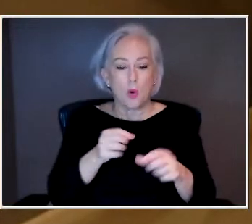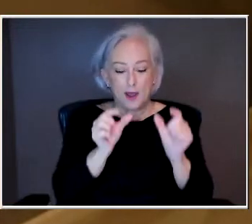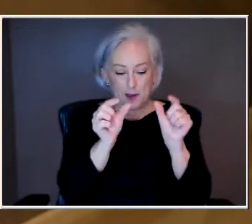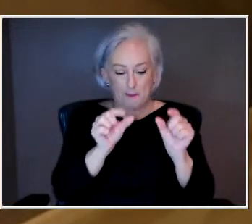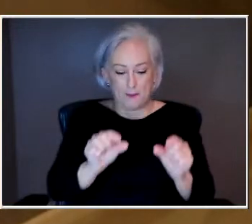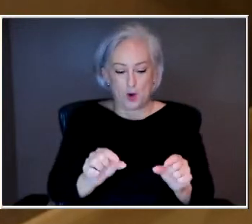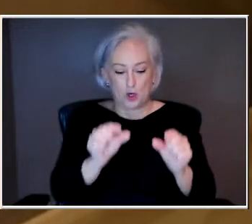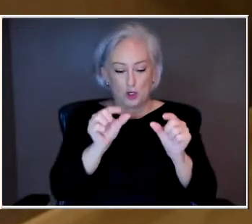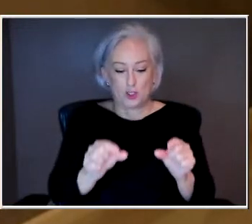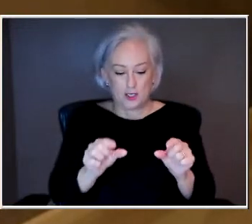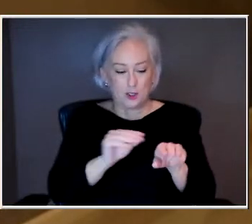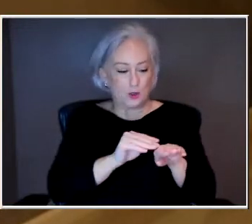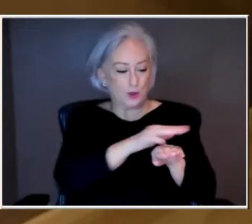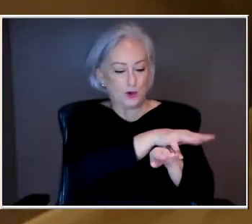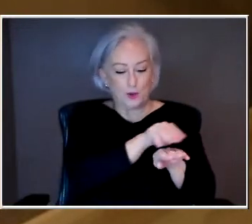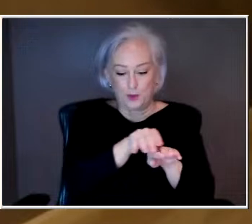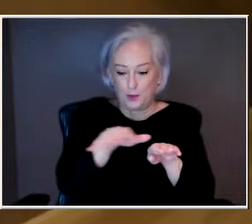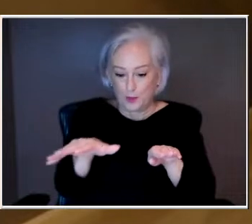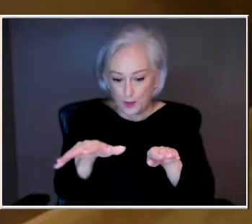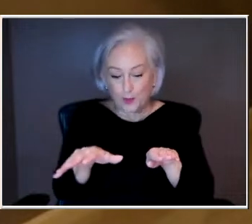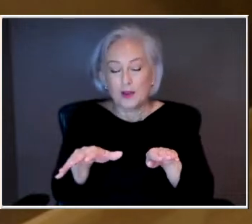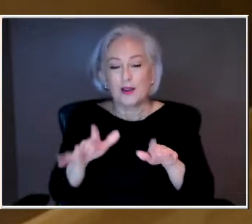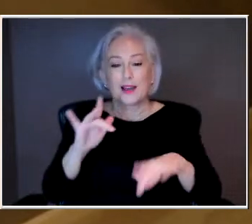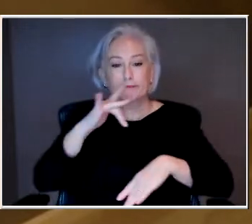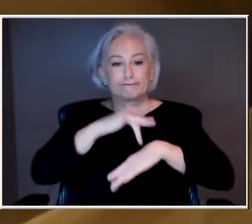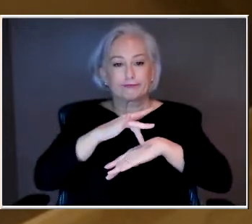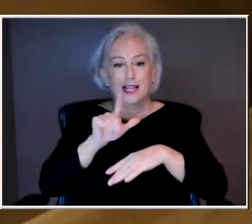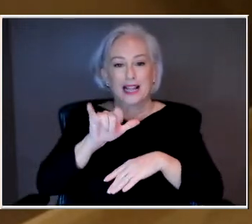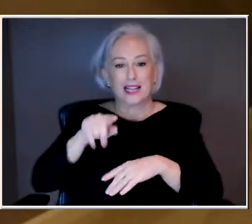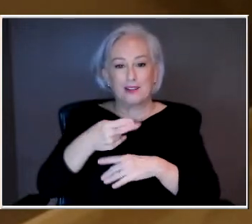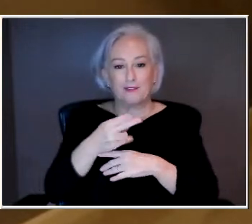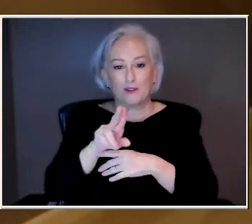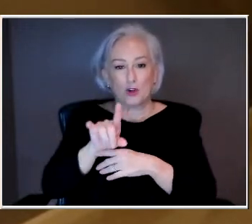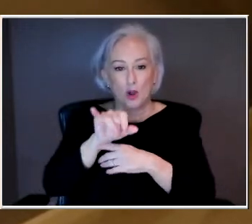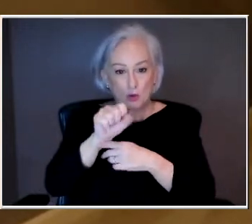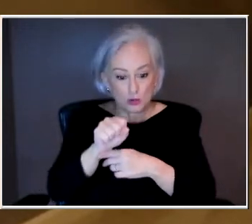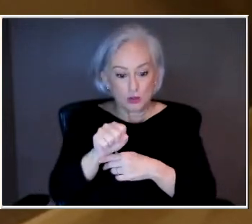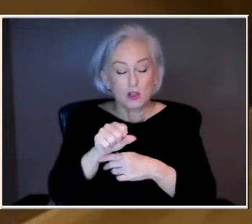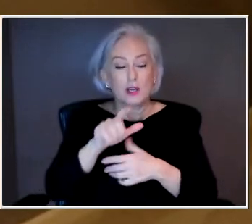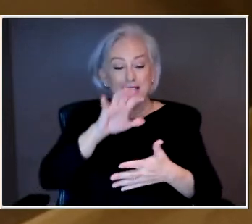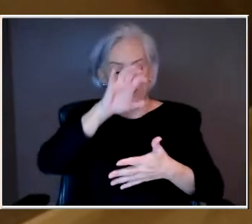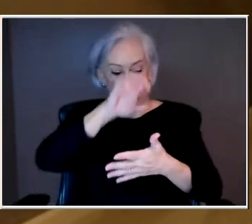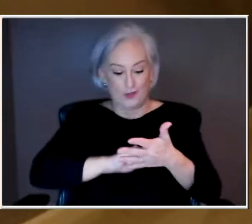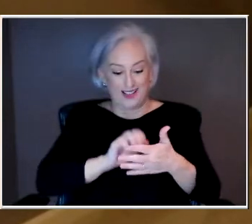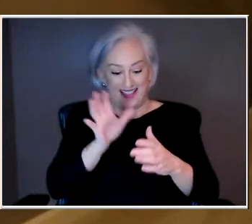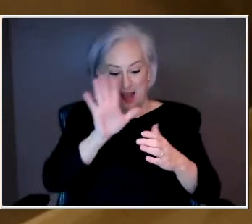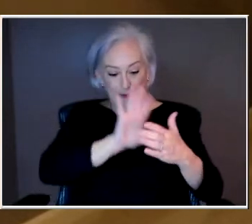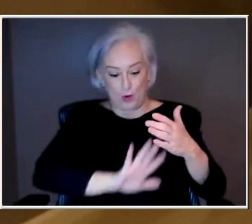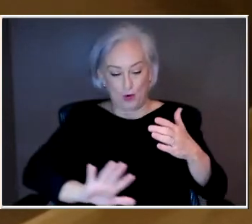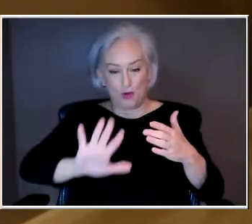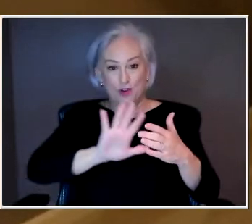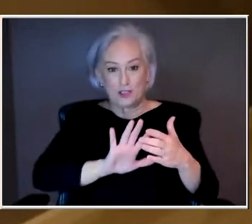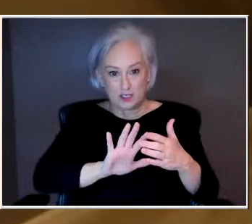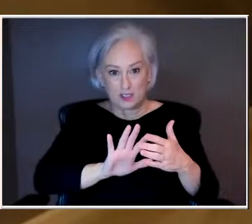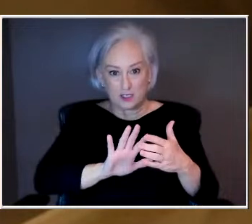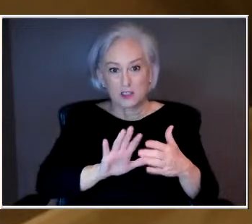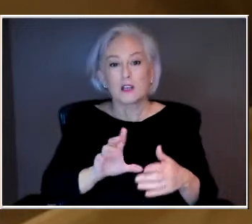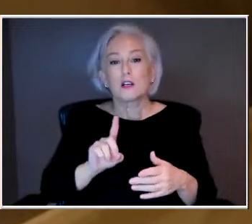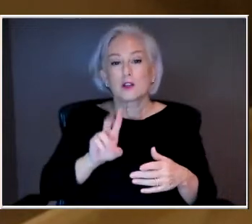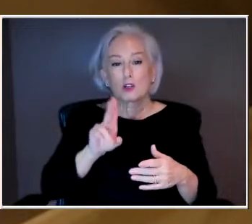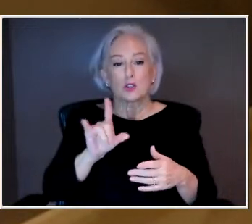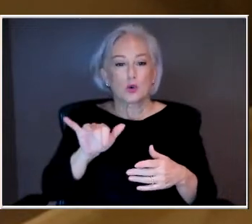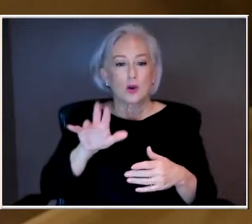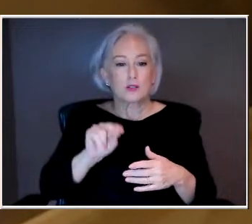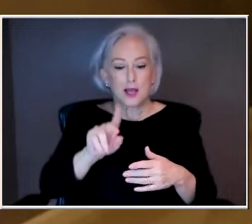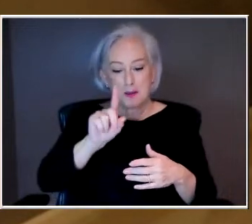draining lymph nodes. So once you take that out, then automatically these loop of the small intestine called the duodenum has to come out. And with